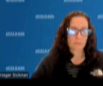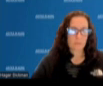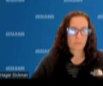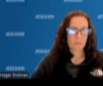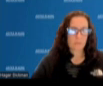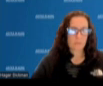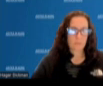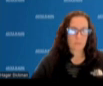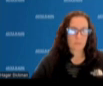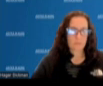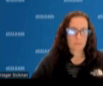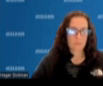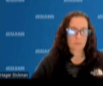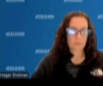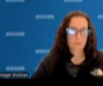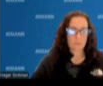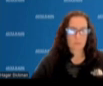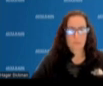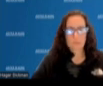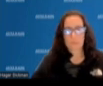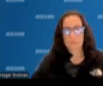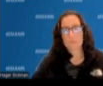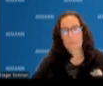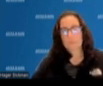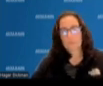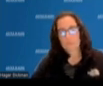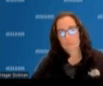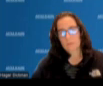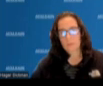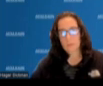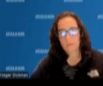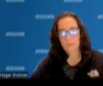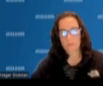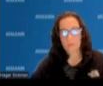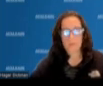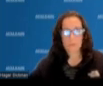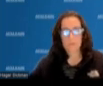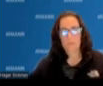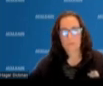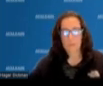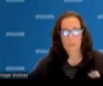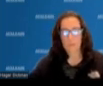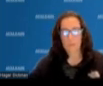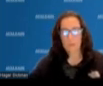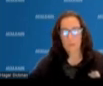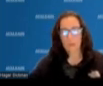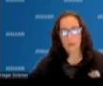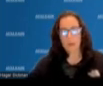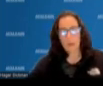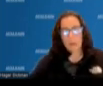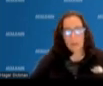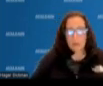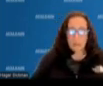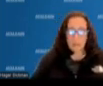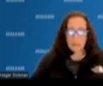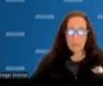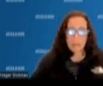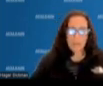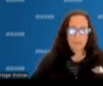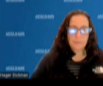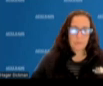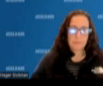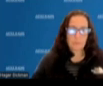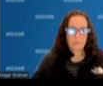rule removes barriers to an enrollment, barriers to enrollment and barriers to continuity